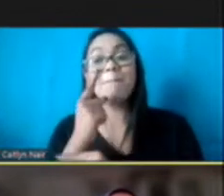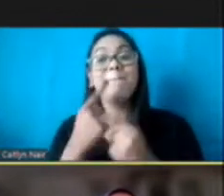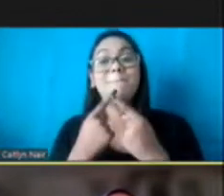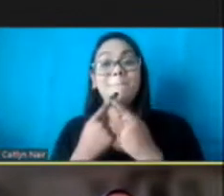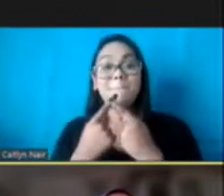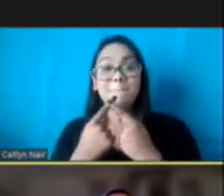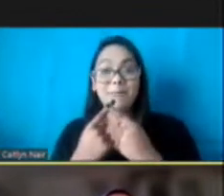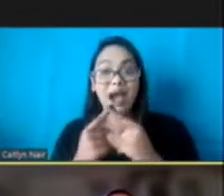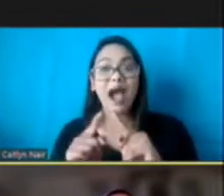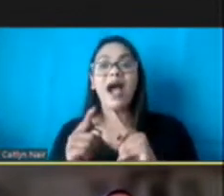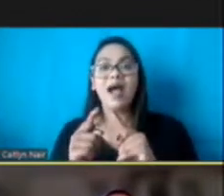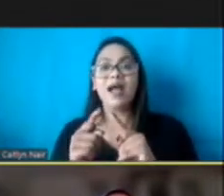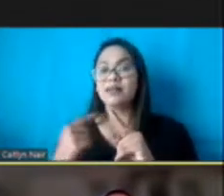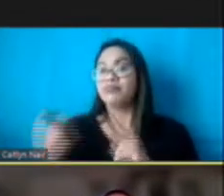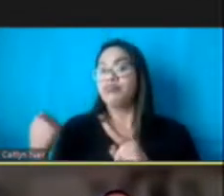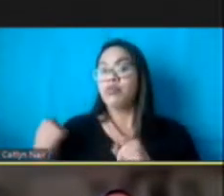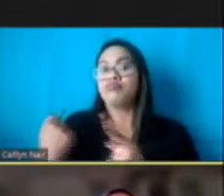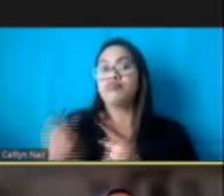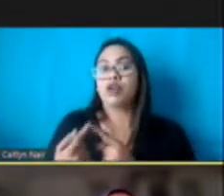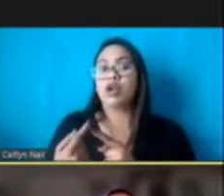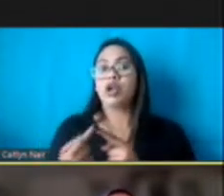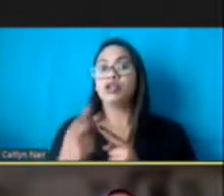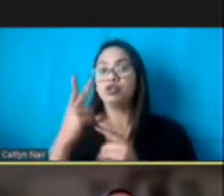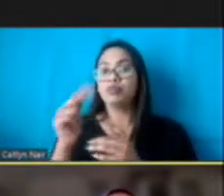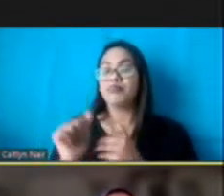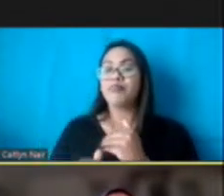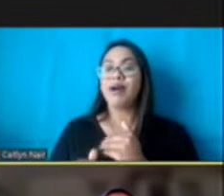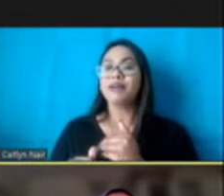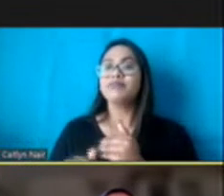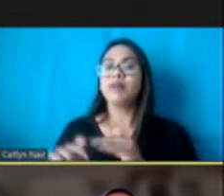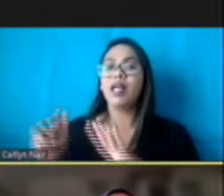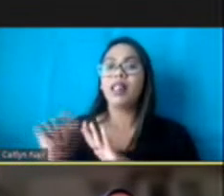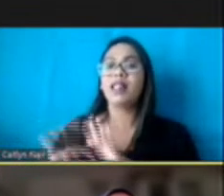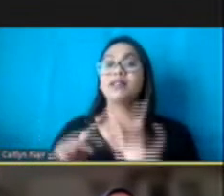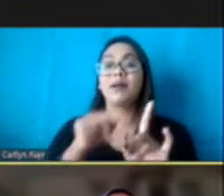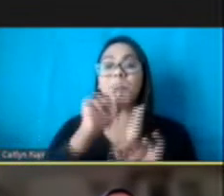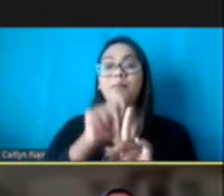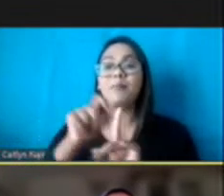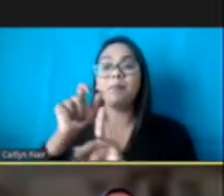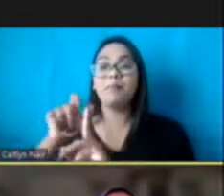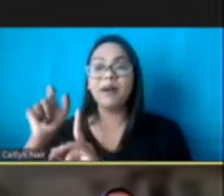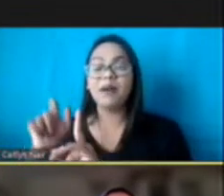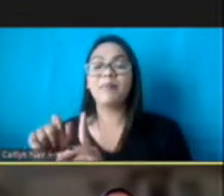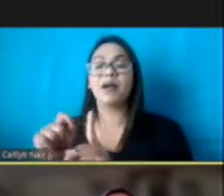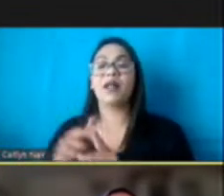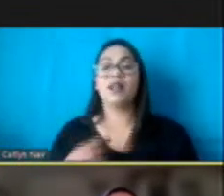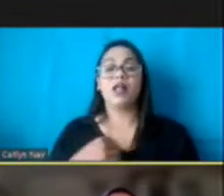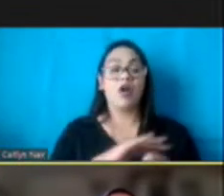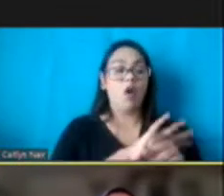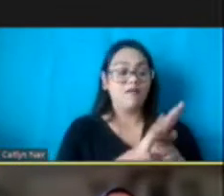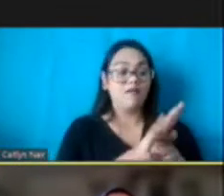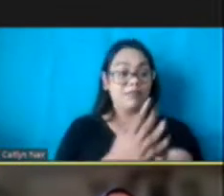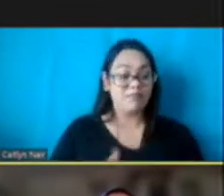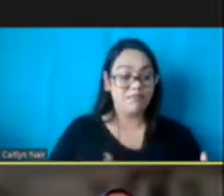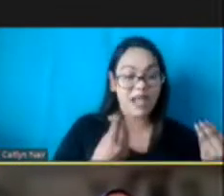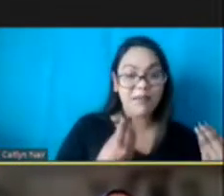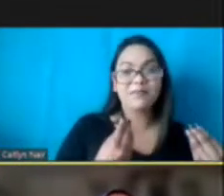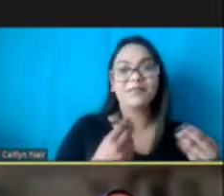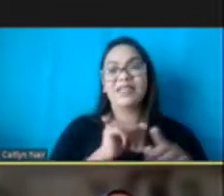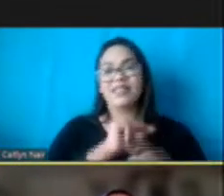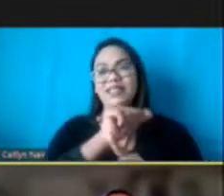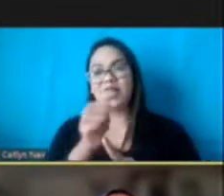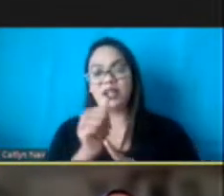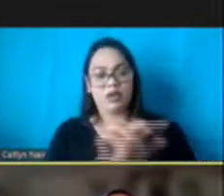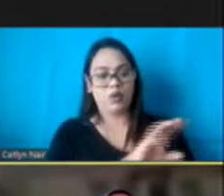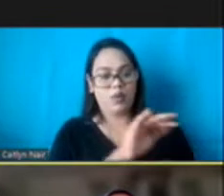we do know there is some lag between a patient being diagnosed and then having the final outcome. And so, of course, we require a few more weeks'